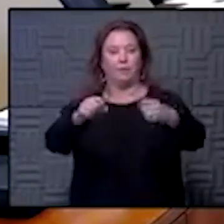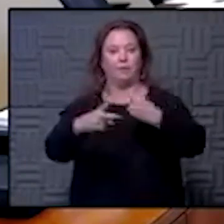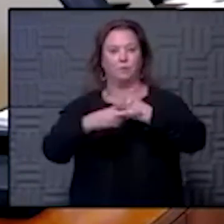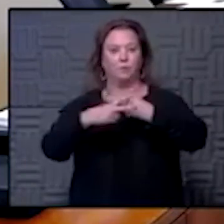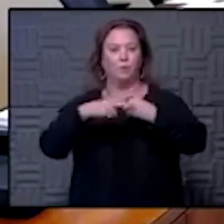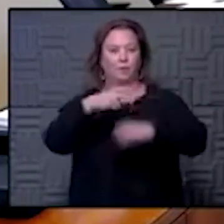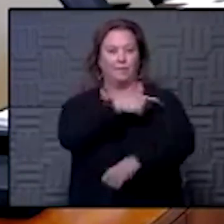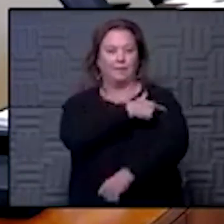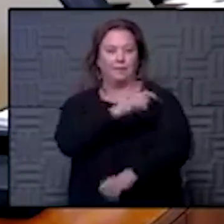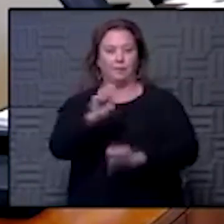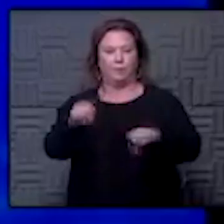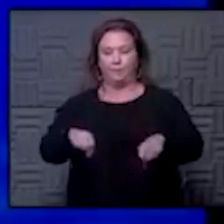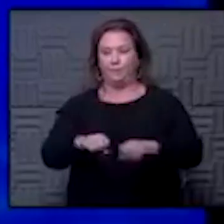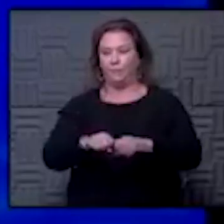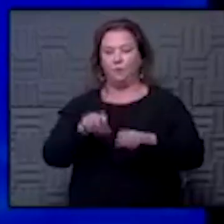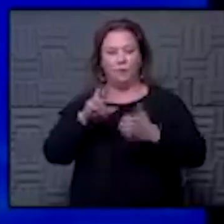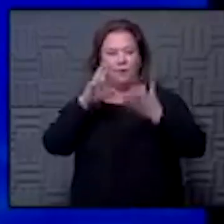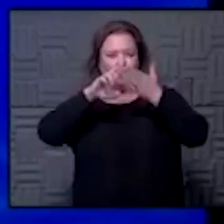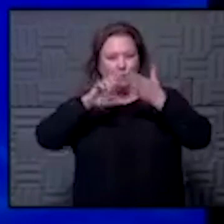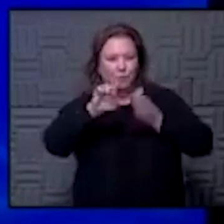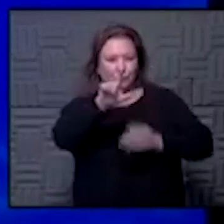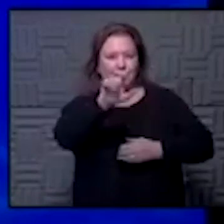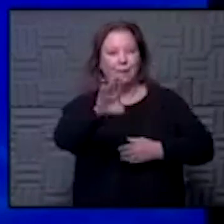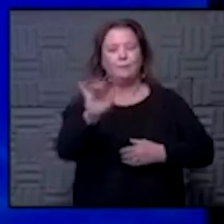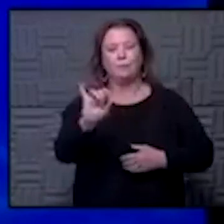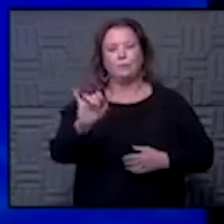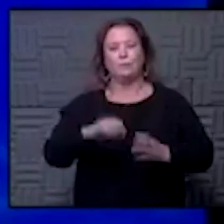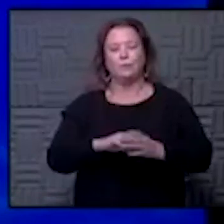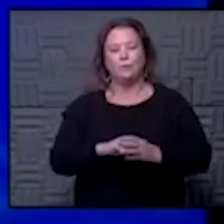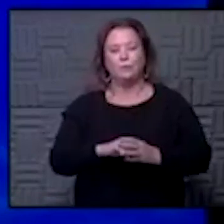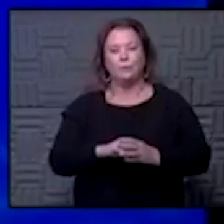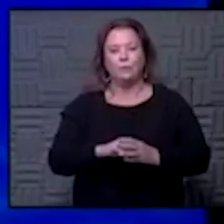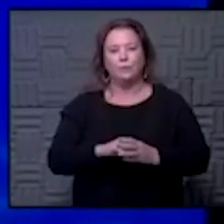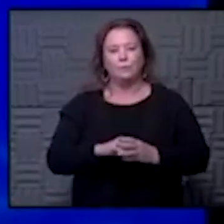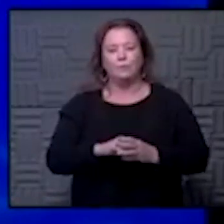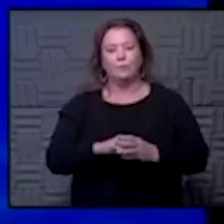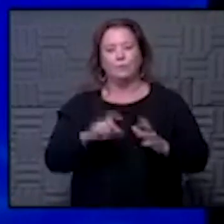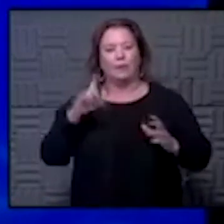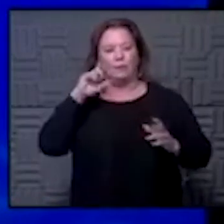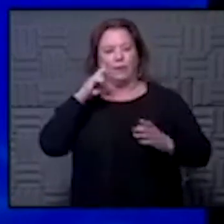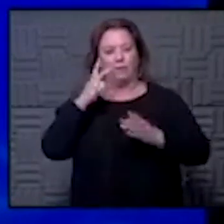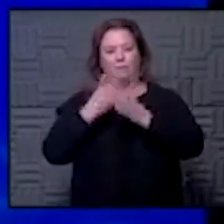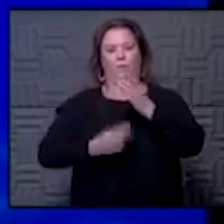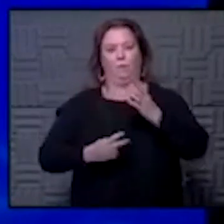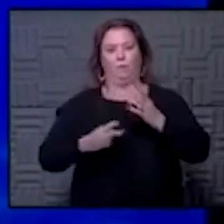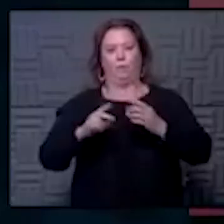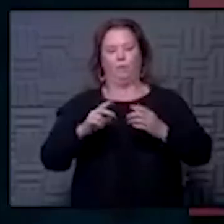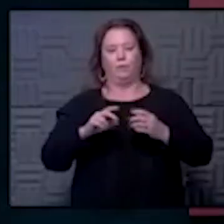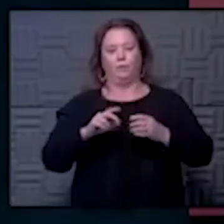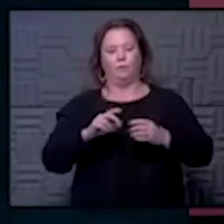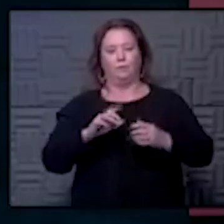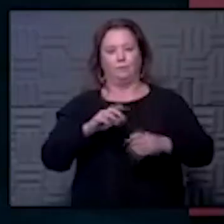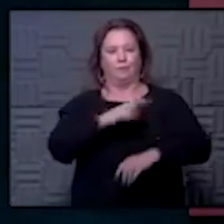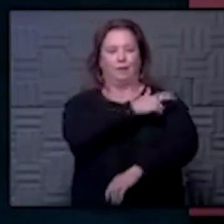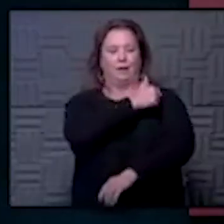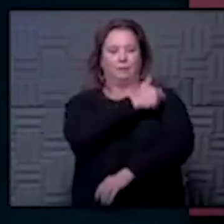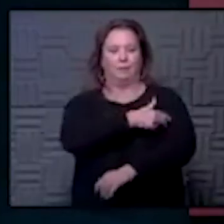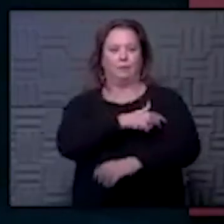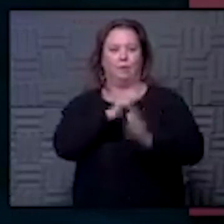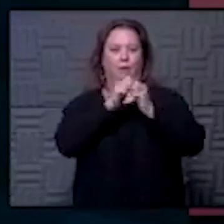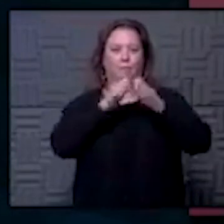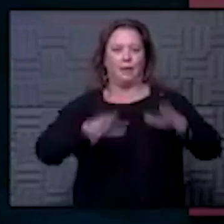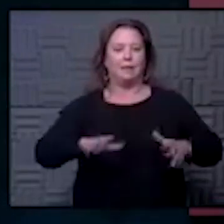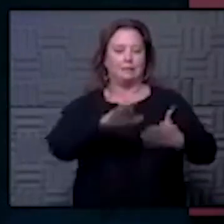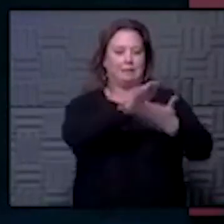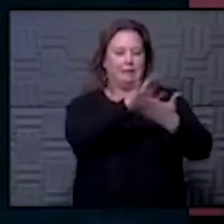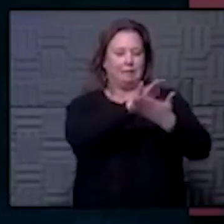vaccine. Yep, because you guys also have research labs as well, and I'm sure, I think we're probably both campuses are blessed by that academic